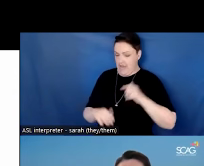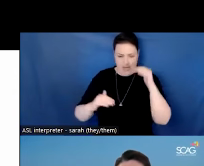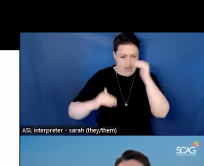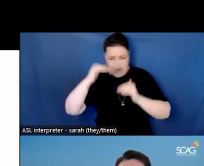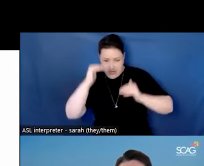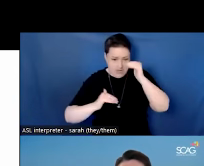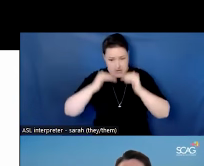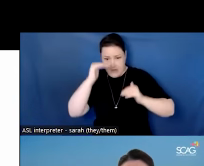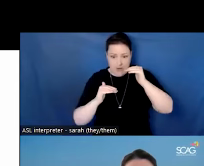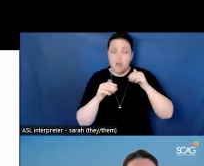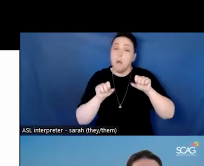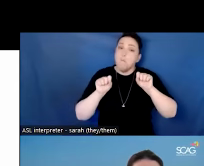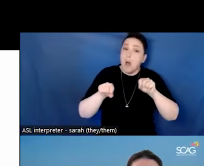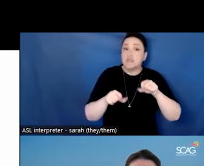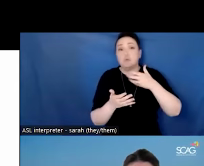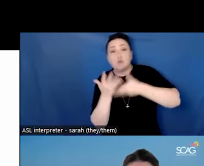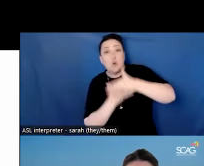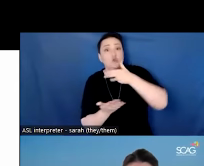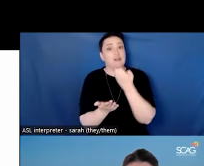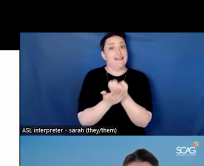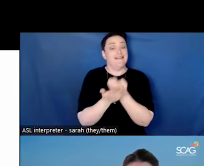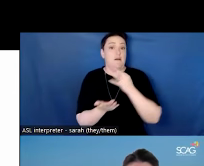social economic benefits of the project.